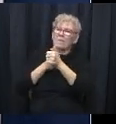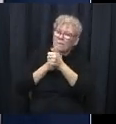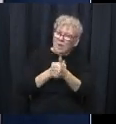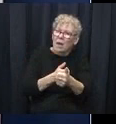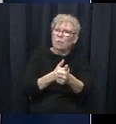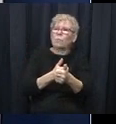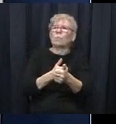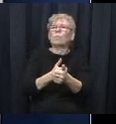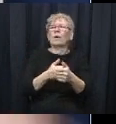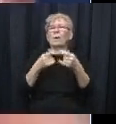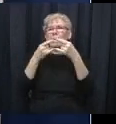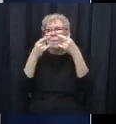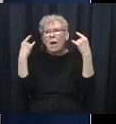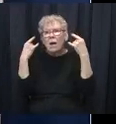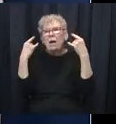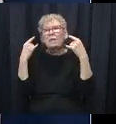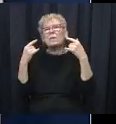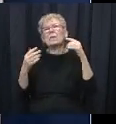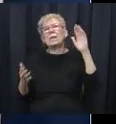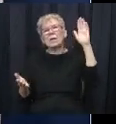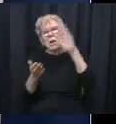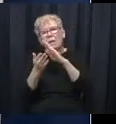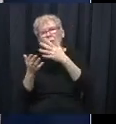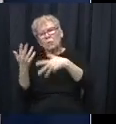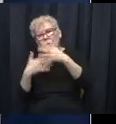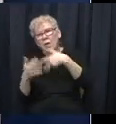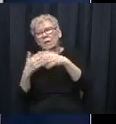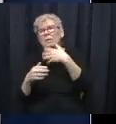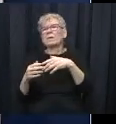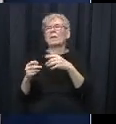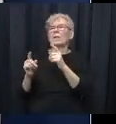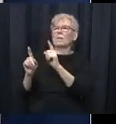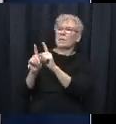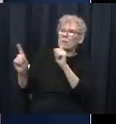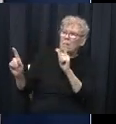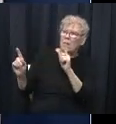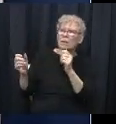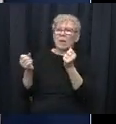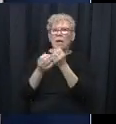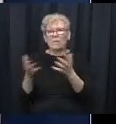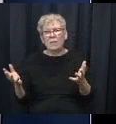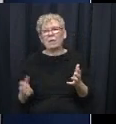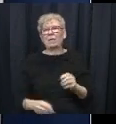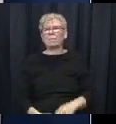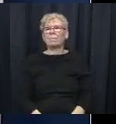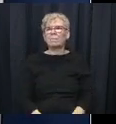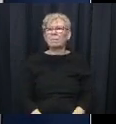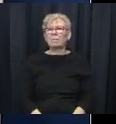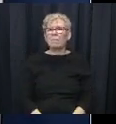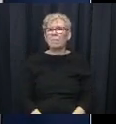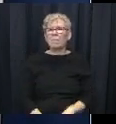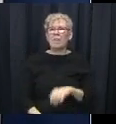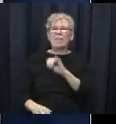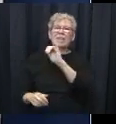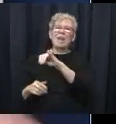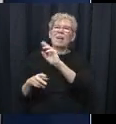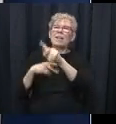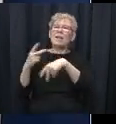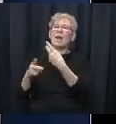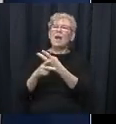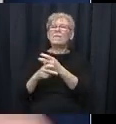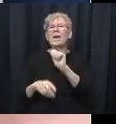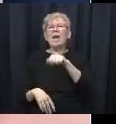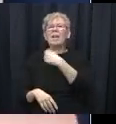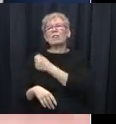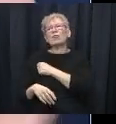folks, but the freewheeling type of association, if that occurred, would certainly lead to another spike. And what we've seen before from